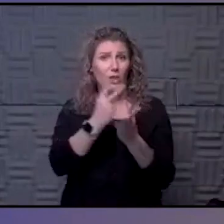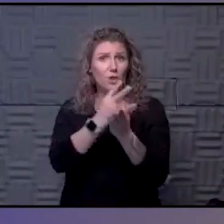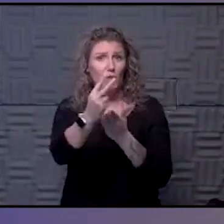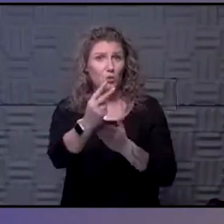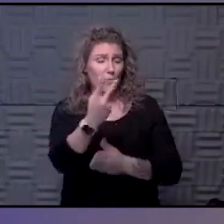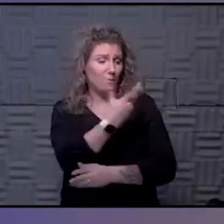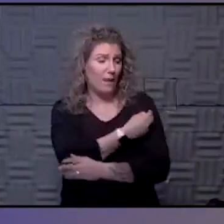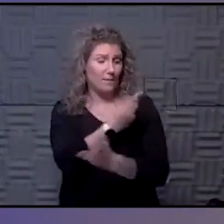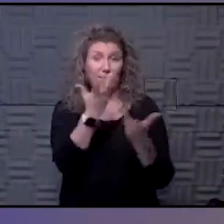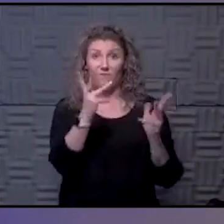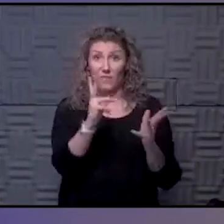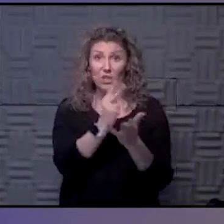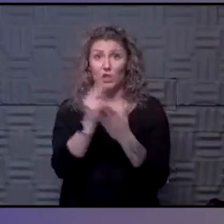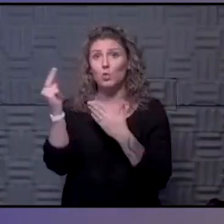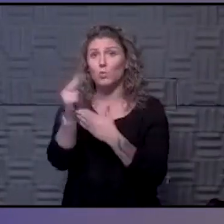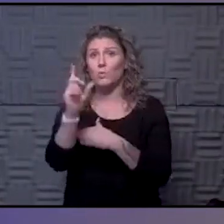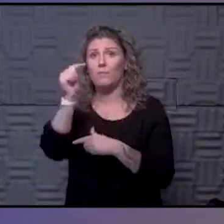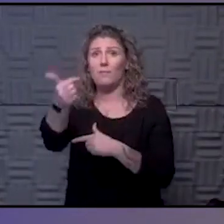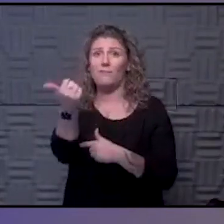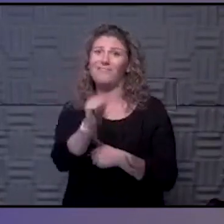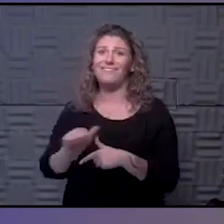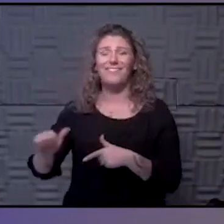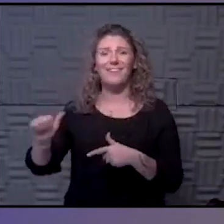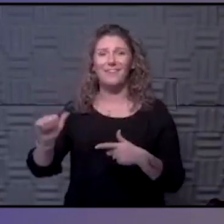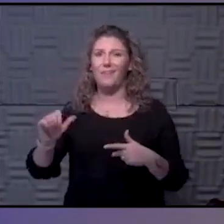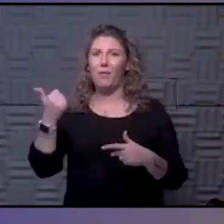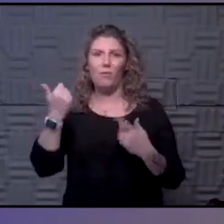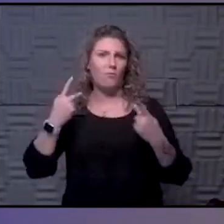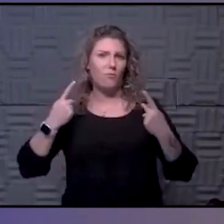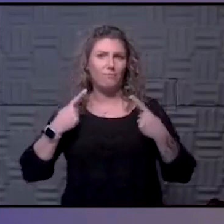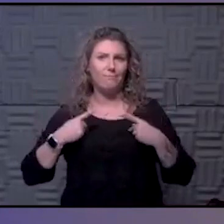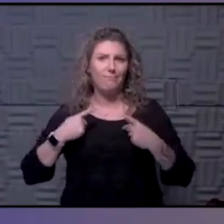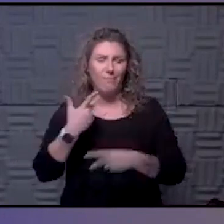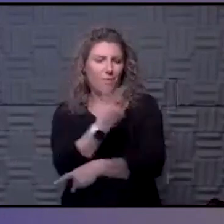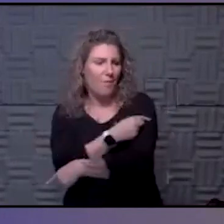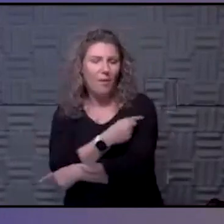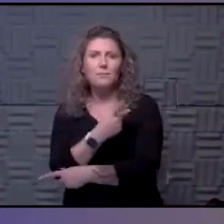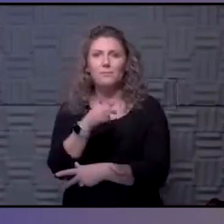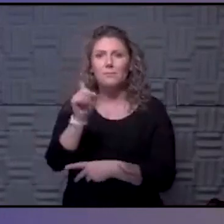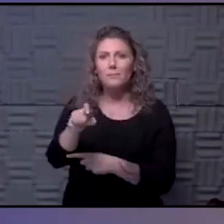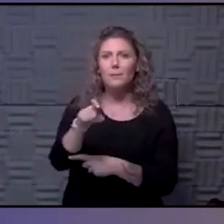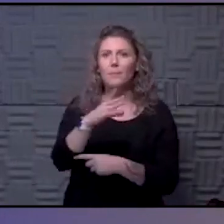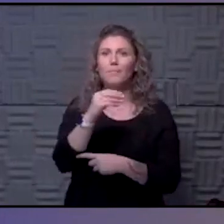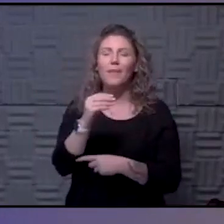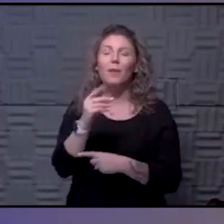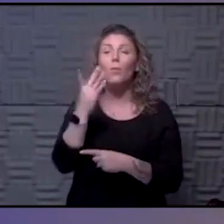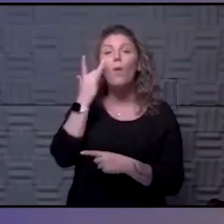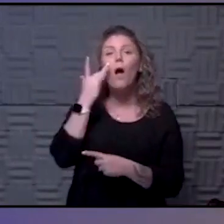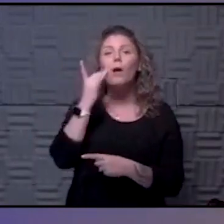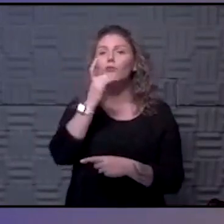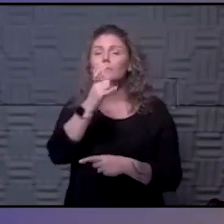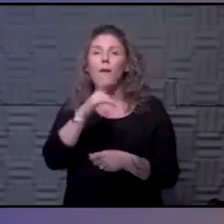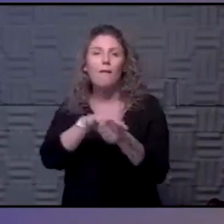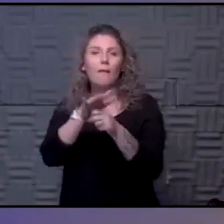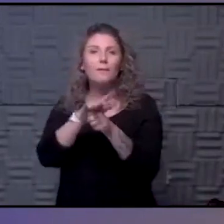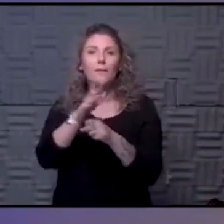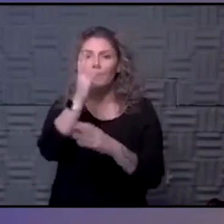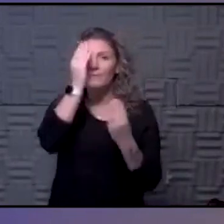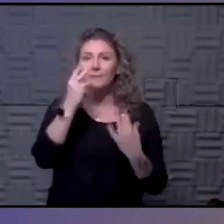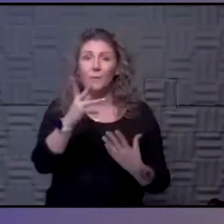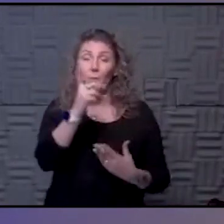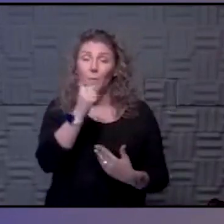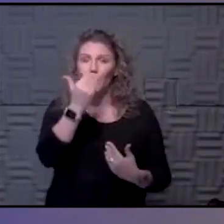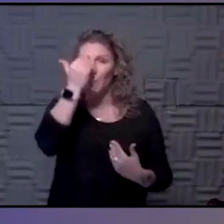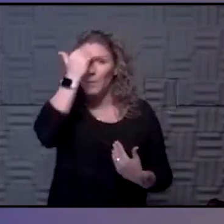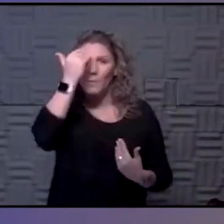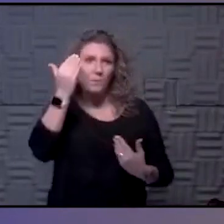can get any other vaccines you really need. And again, that's just because there's a lack of data. Who knows?